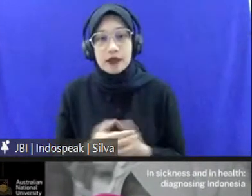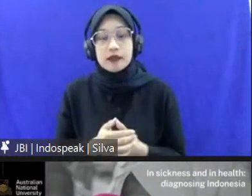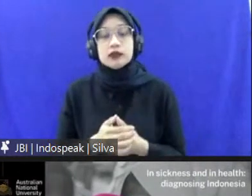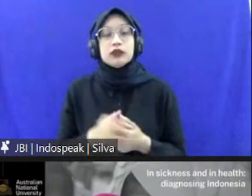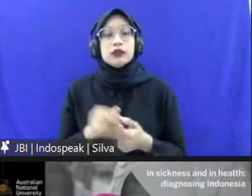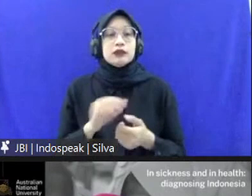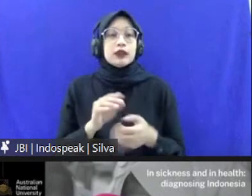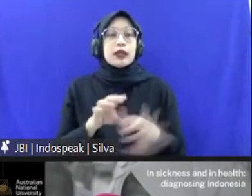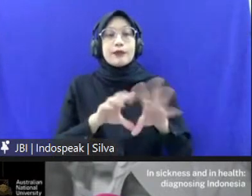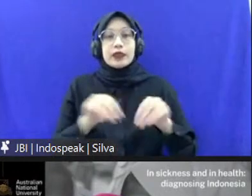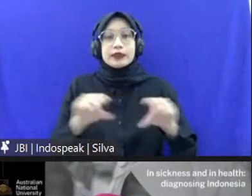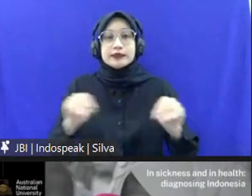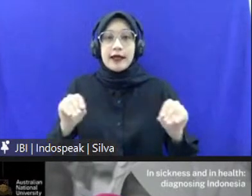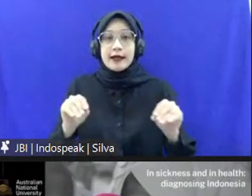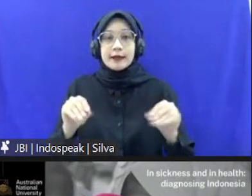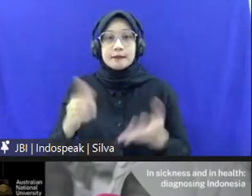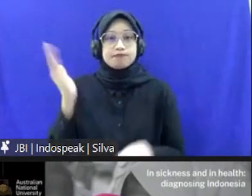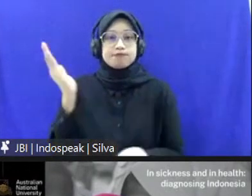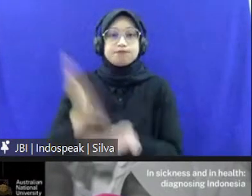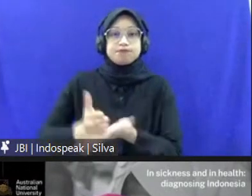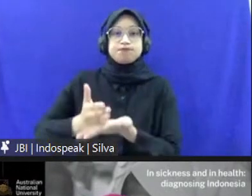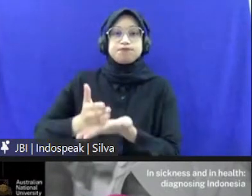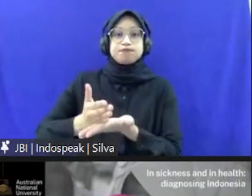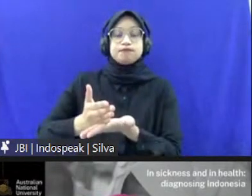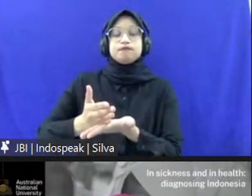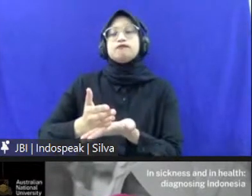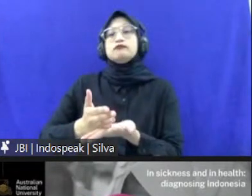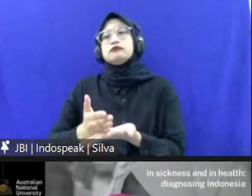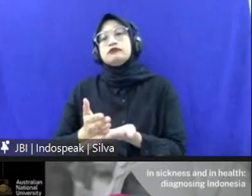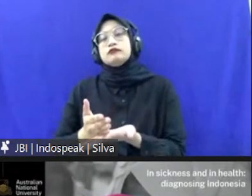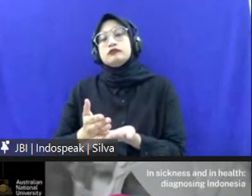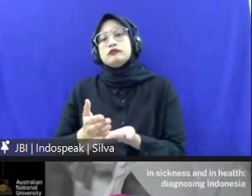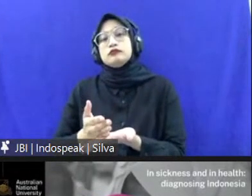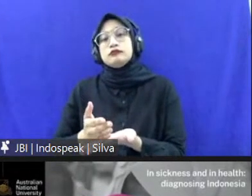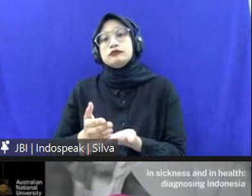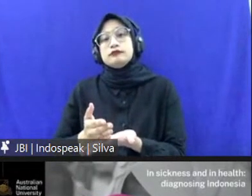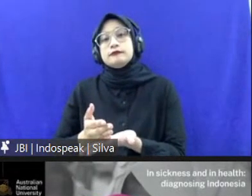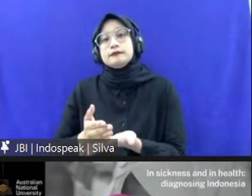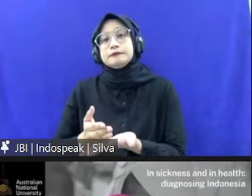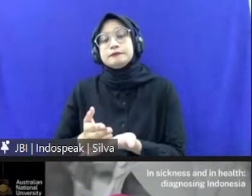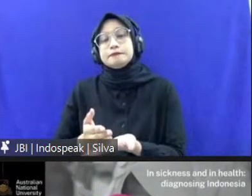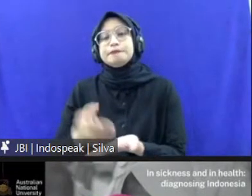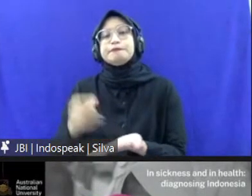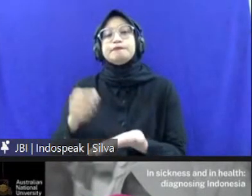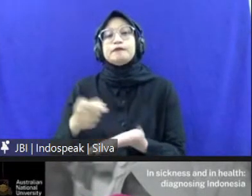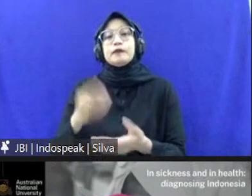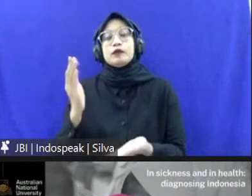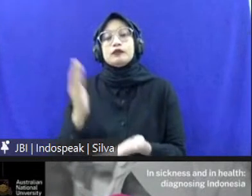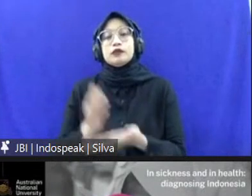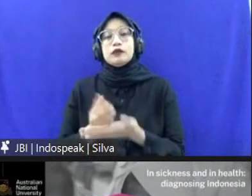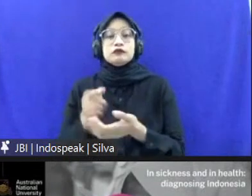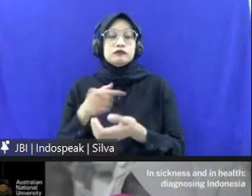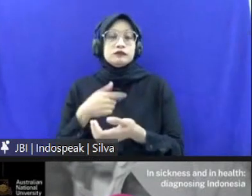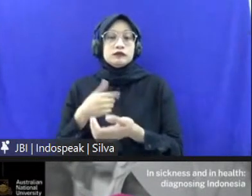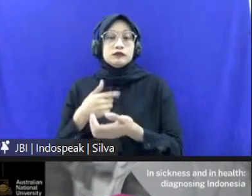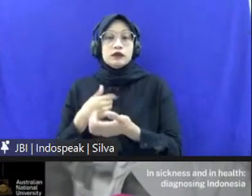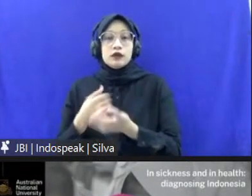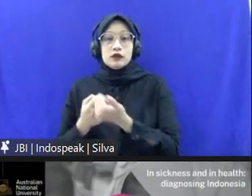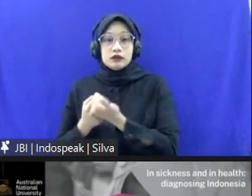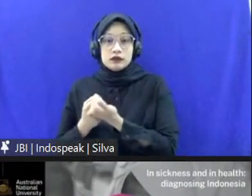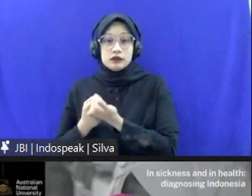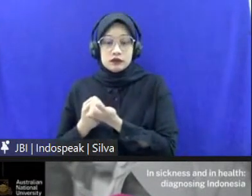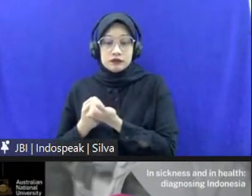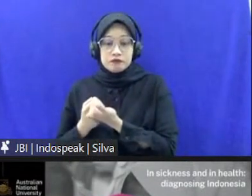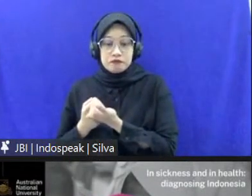do to the public, we opt to support, provide support for mental health to the health workforce